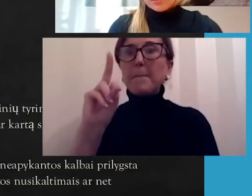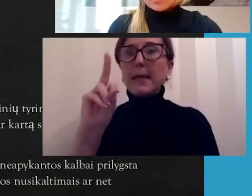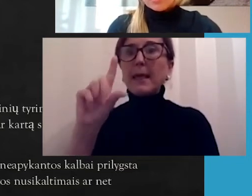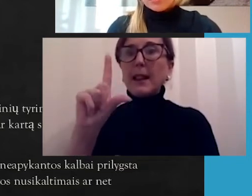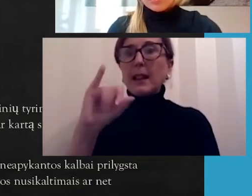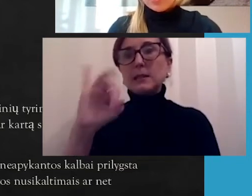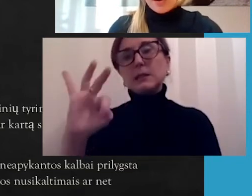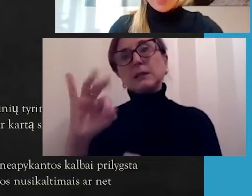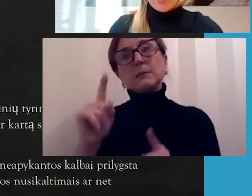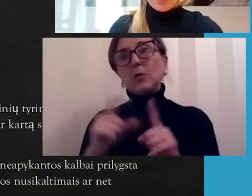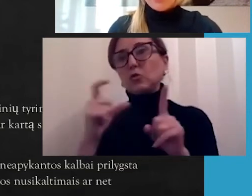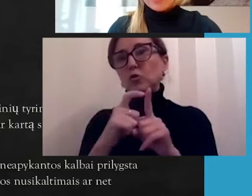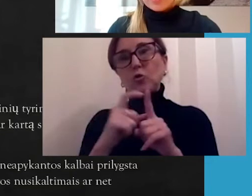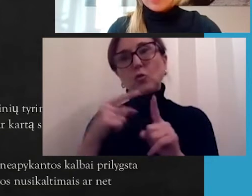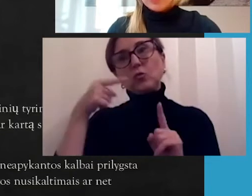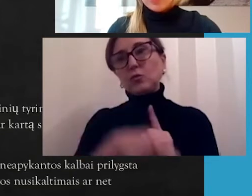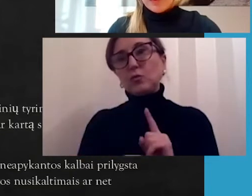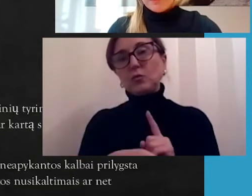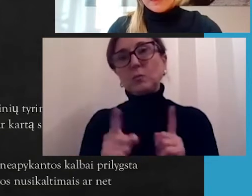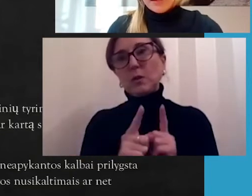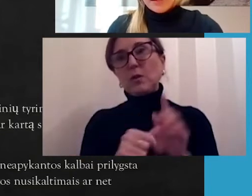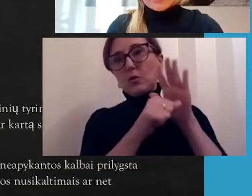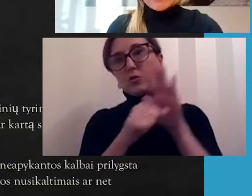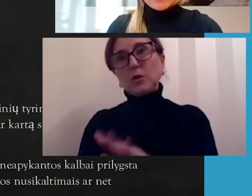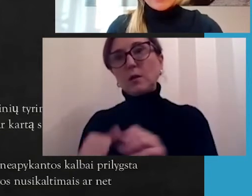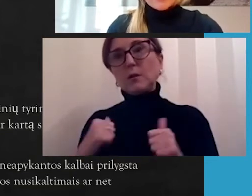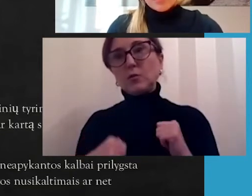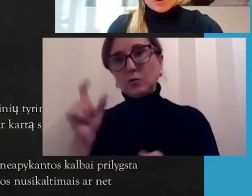for example, journalists in order to know that the word proverb